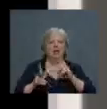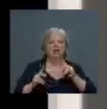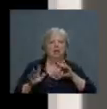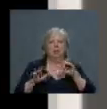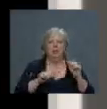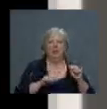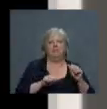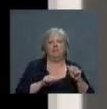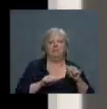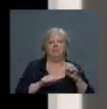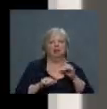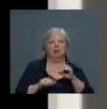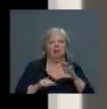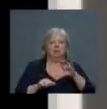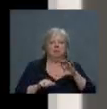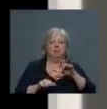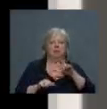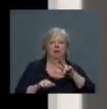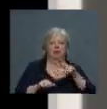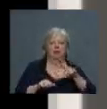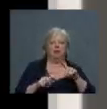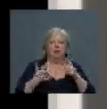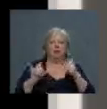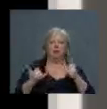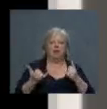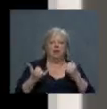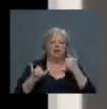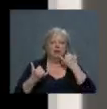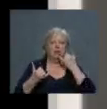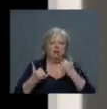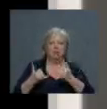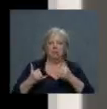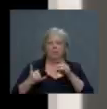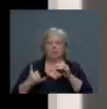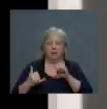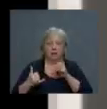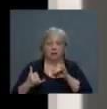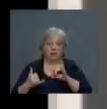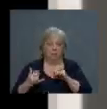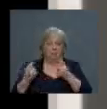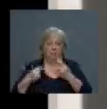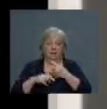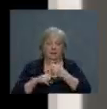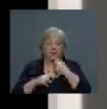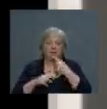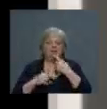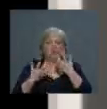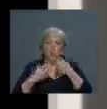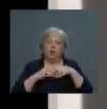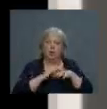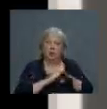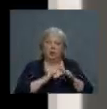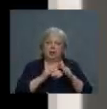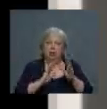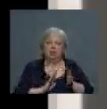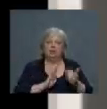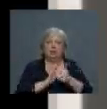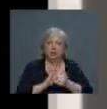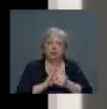They vacated the house. Now they had called Jay just today and made mention they were interested in getting back inside the house.